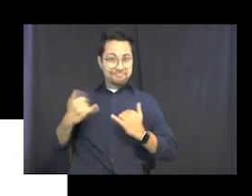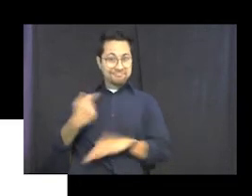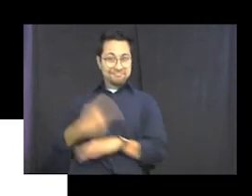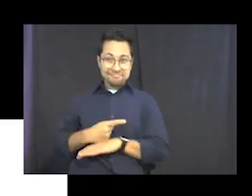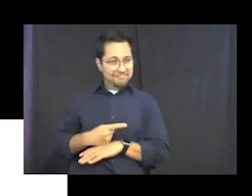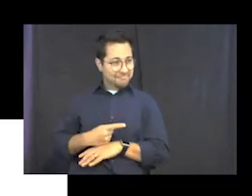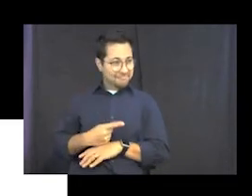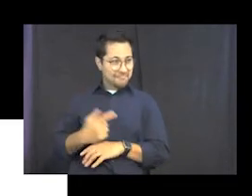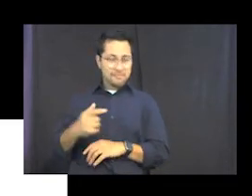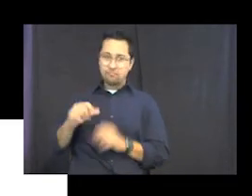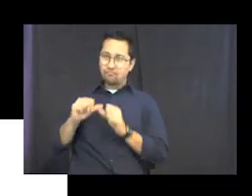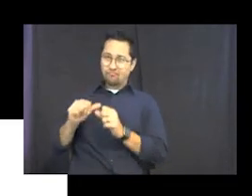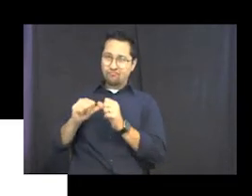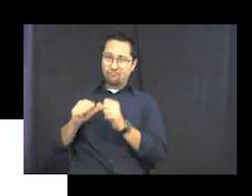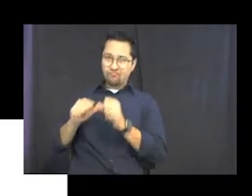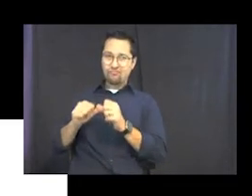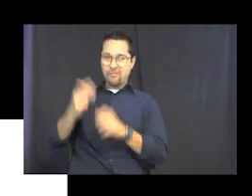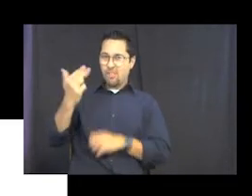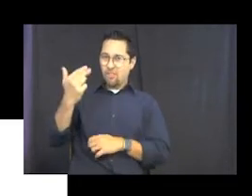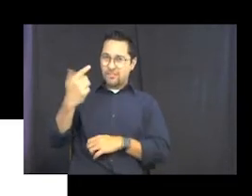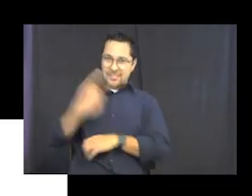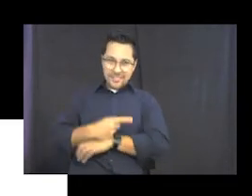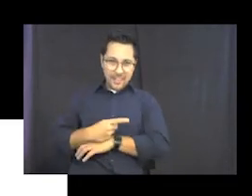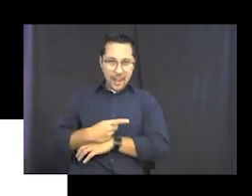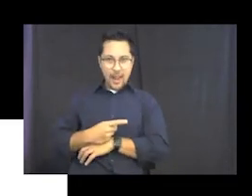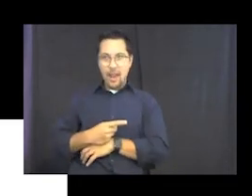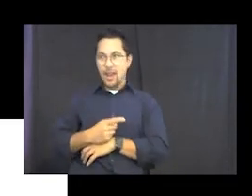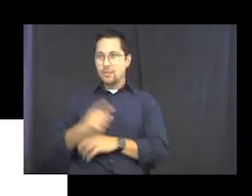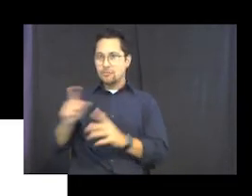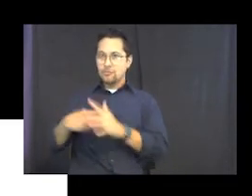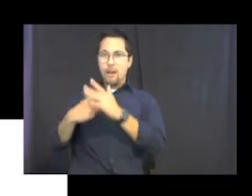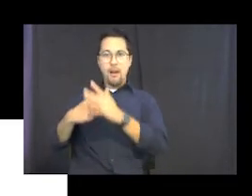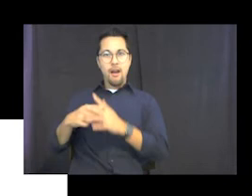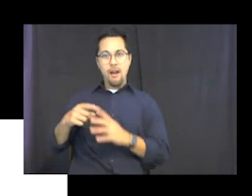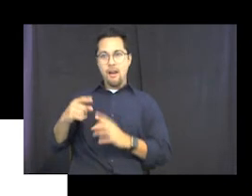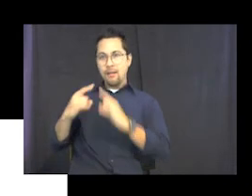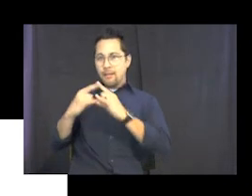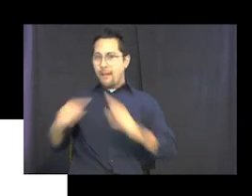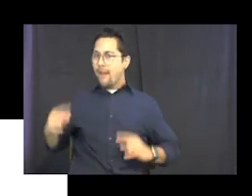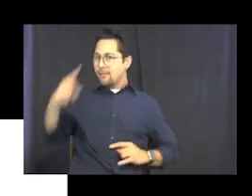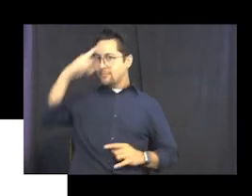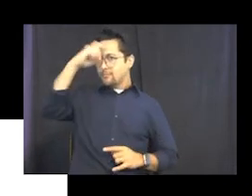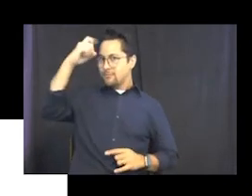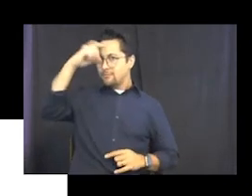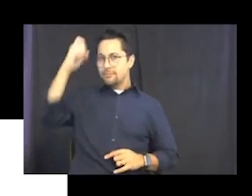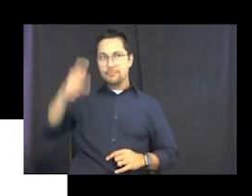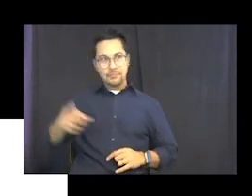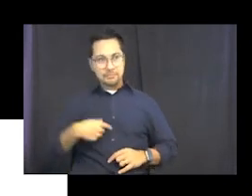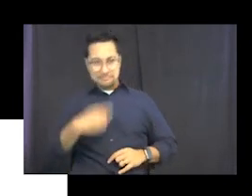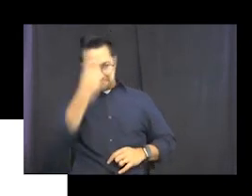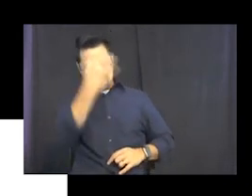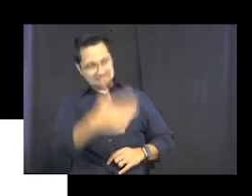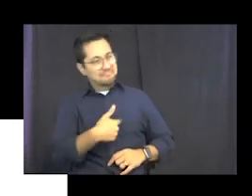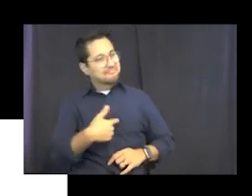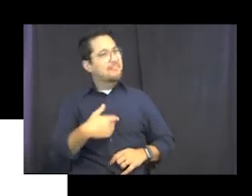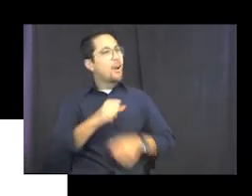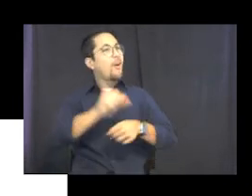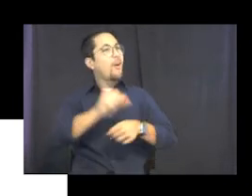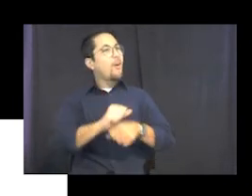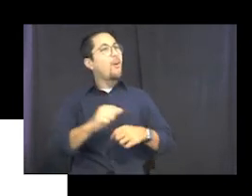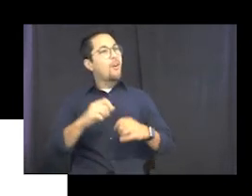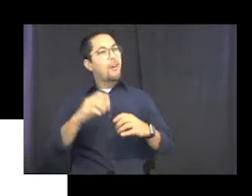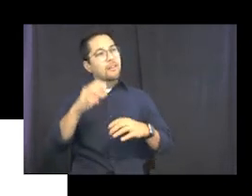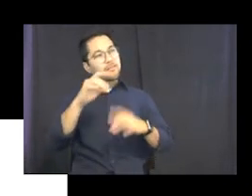going 13 days into going into summer camp and saying, I'm actually working as a camp